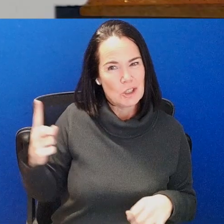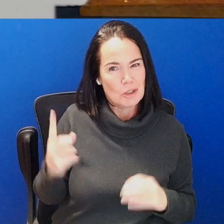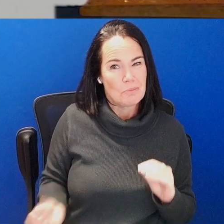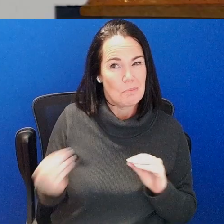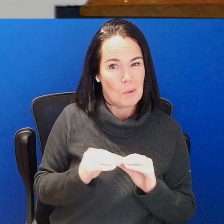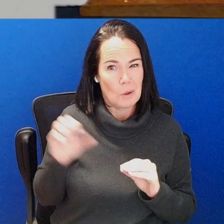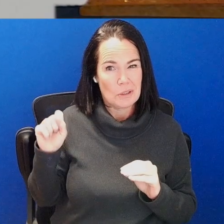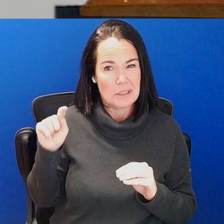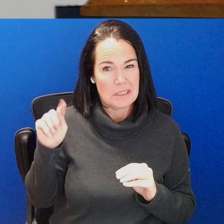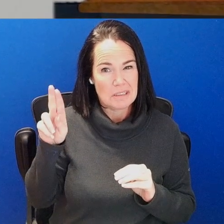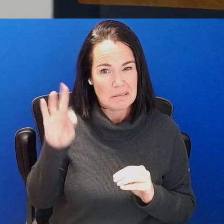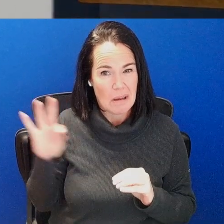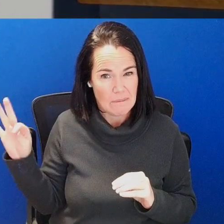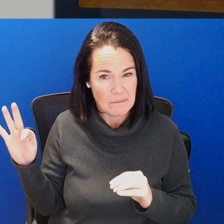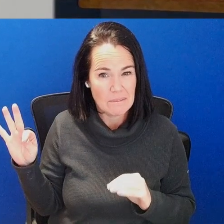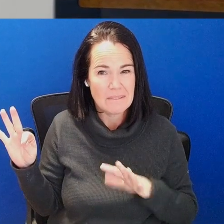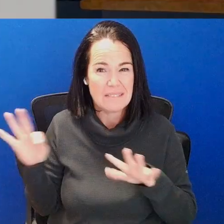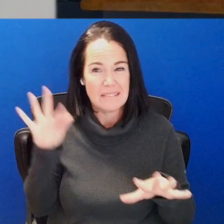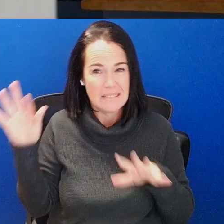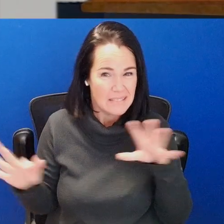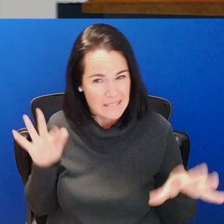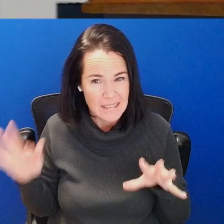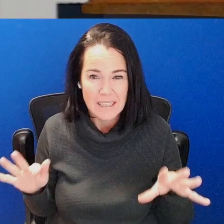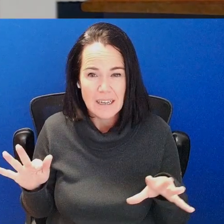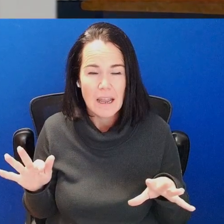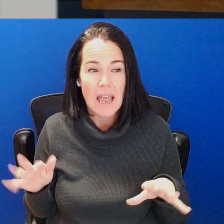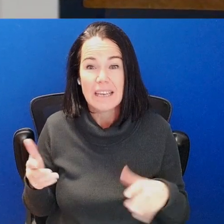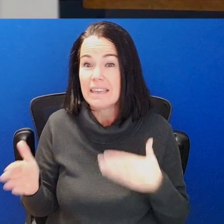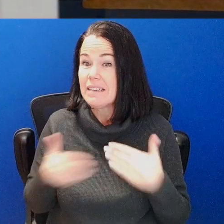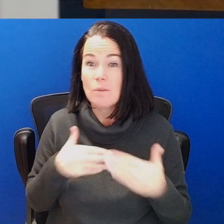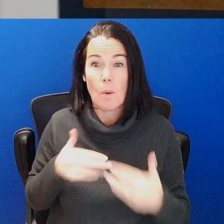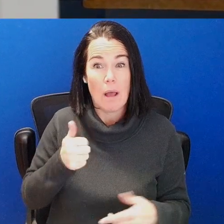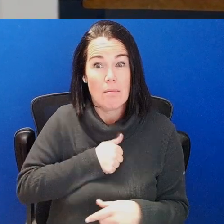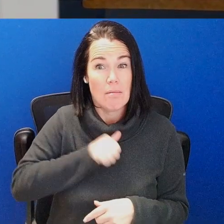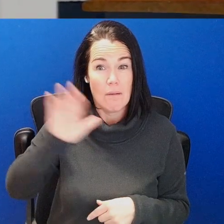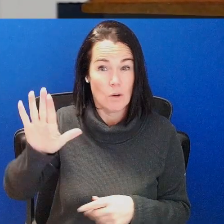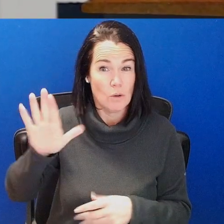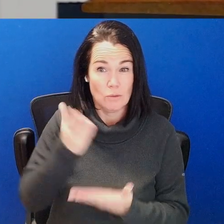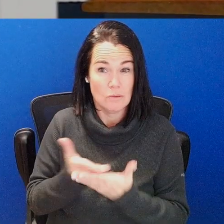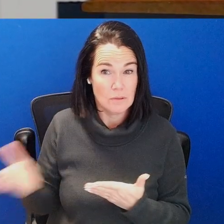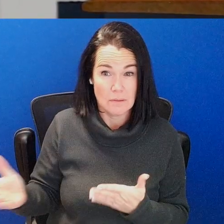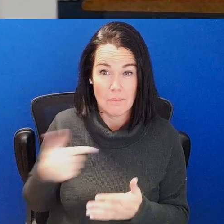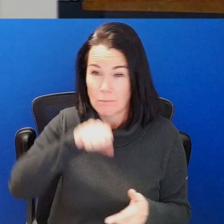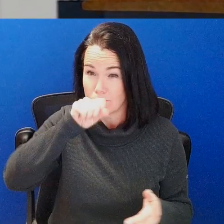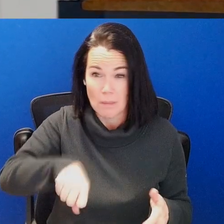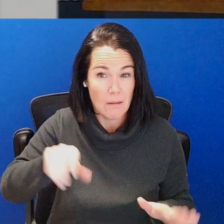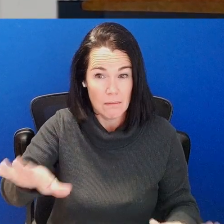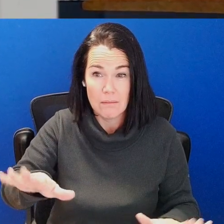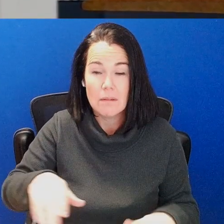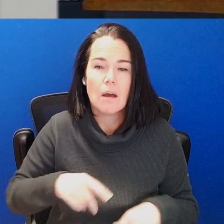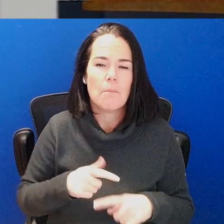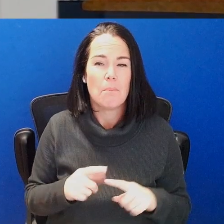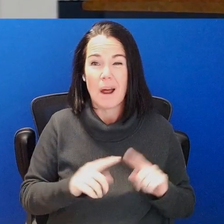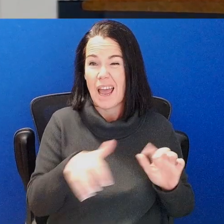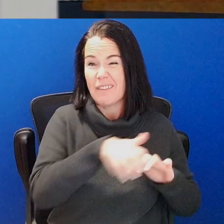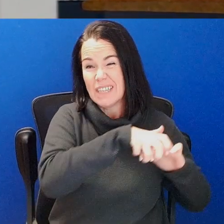it's just more stuff, and it doesn't really, as much as I love this stuff, I have so many